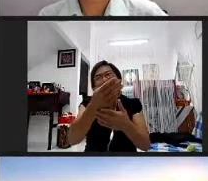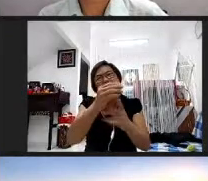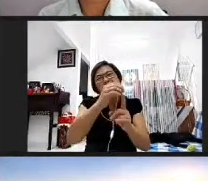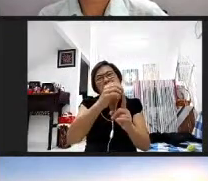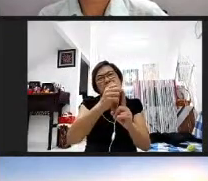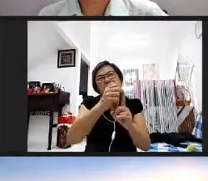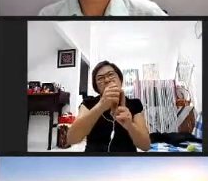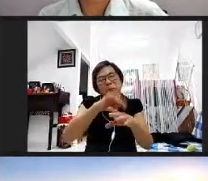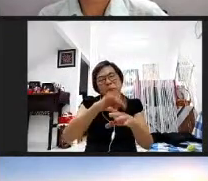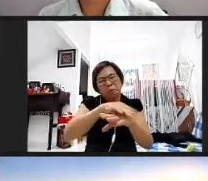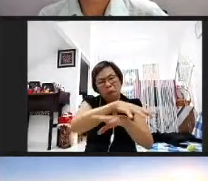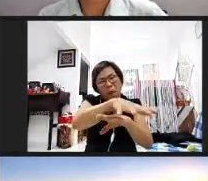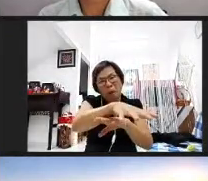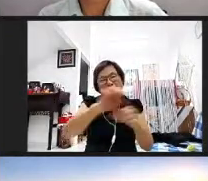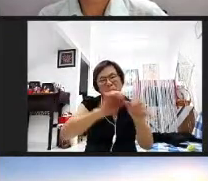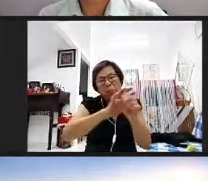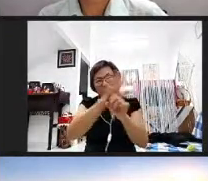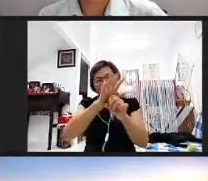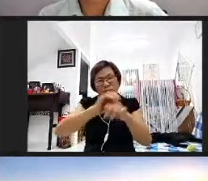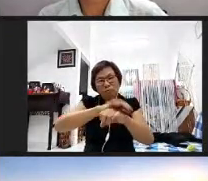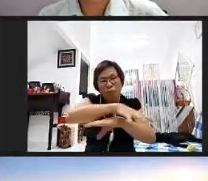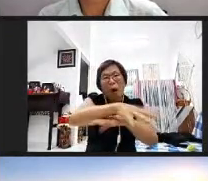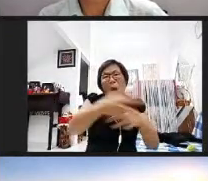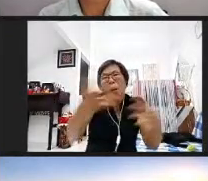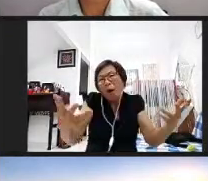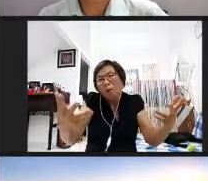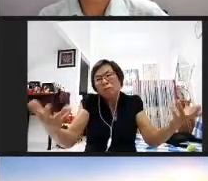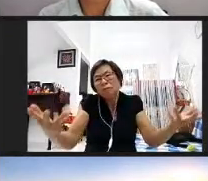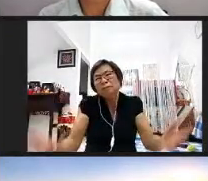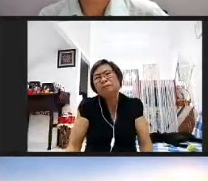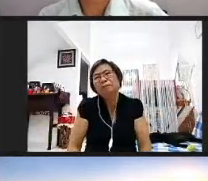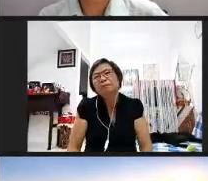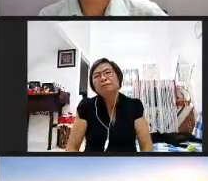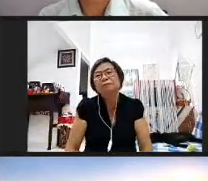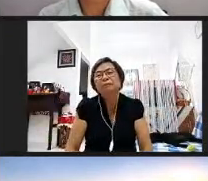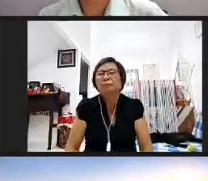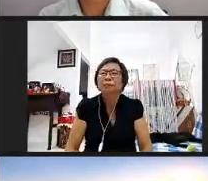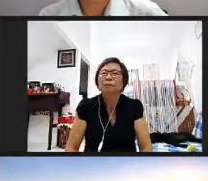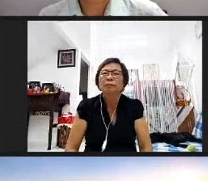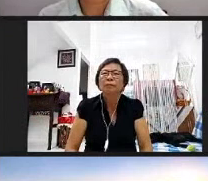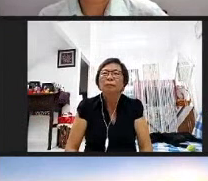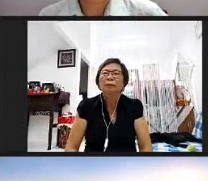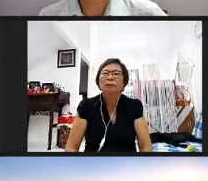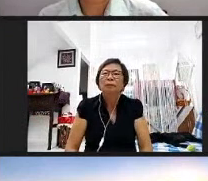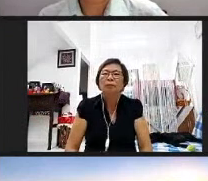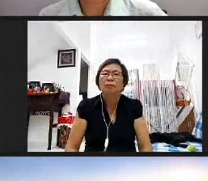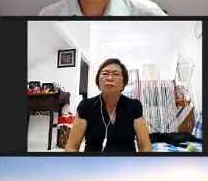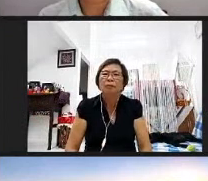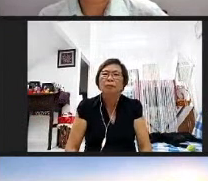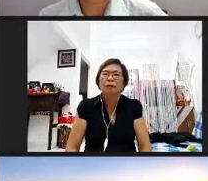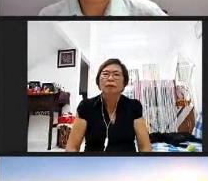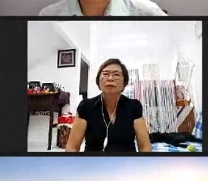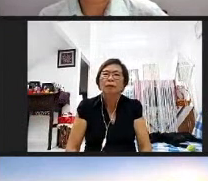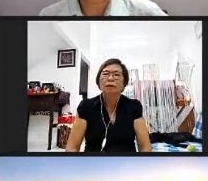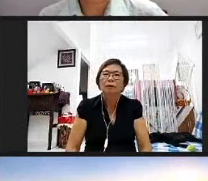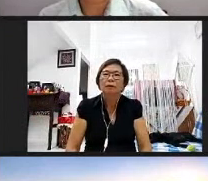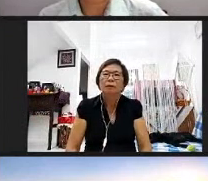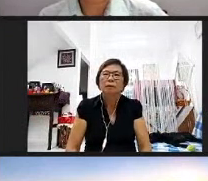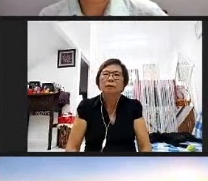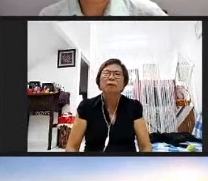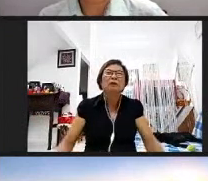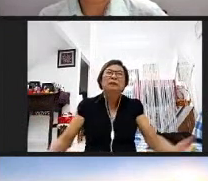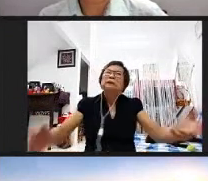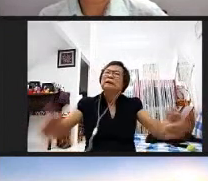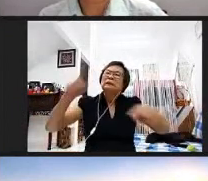see at the community level. Of course, will not be possible for us to cover all